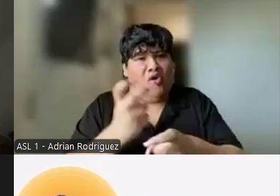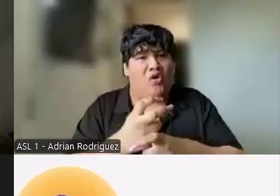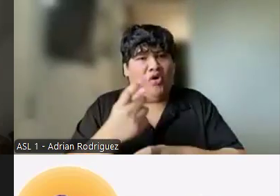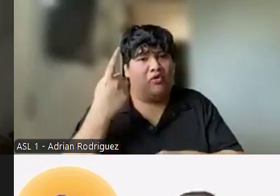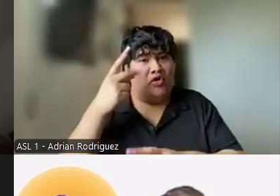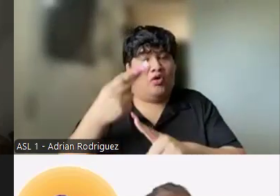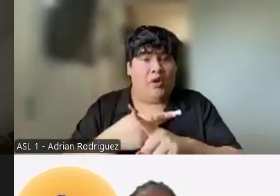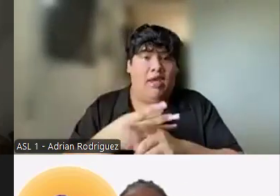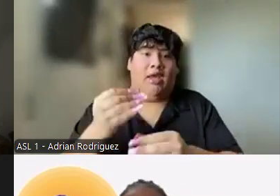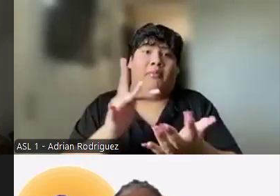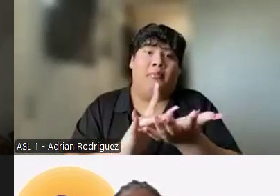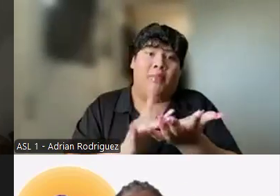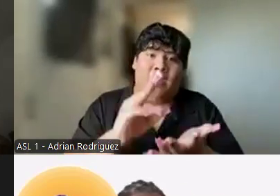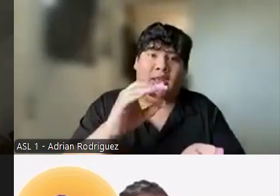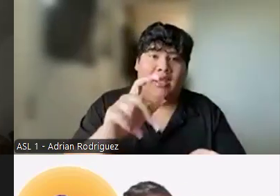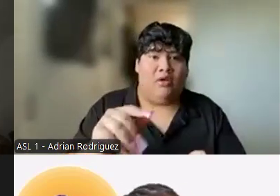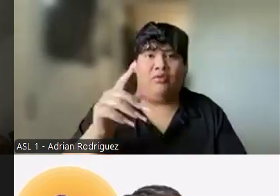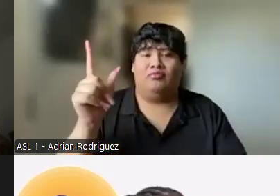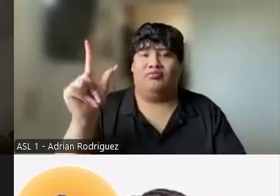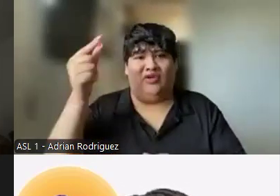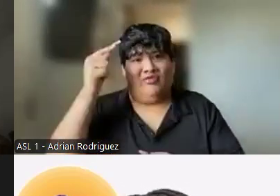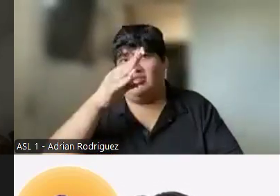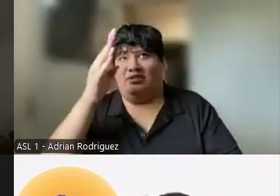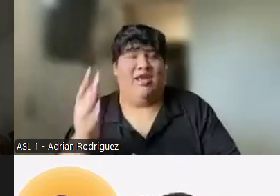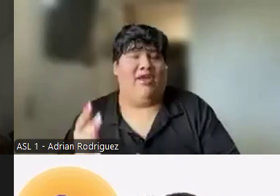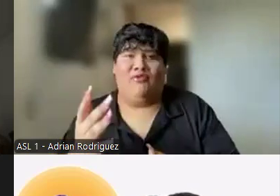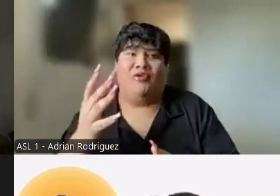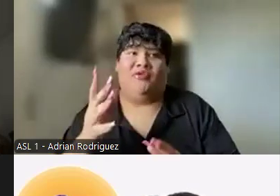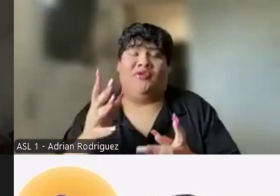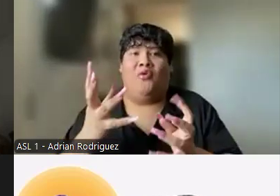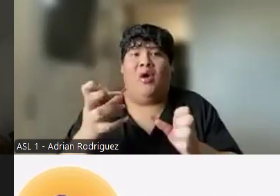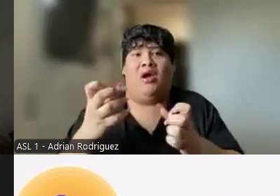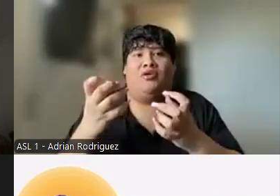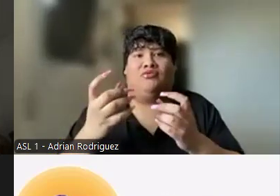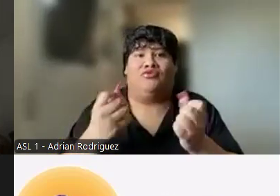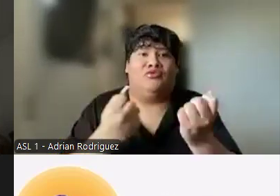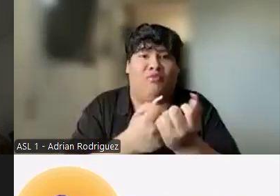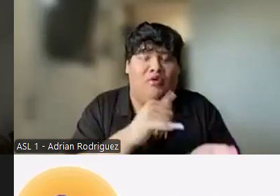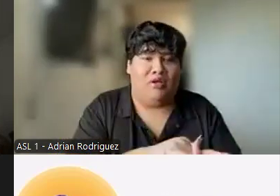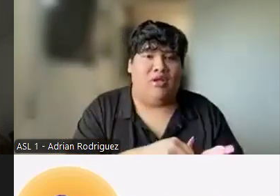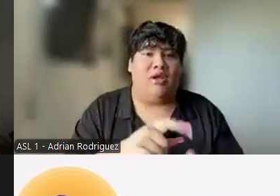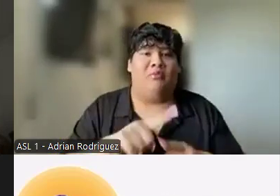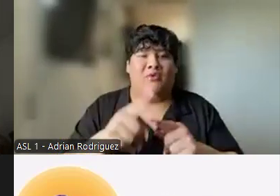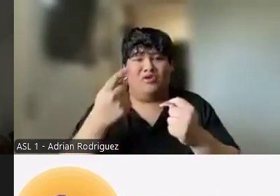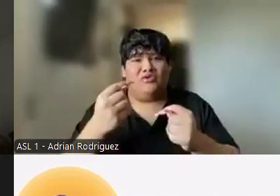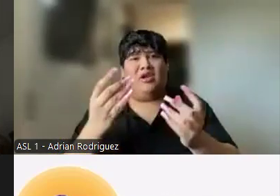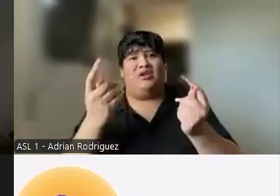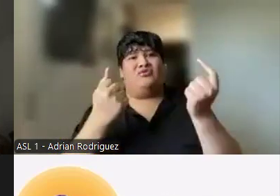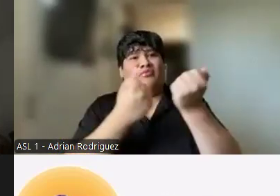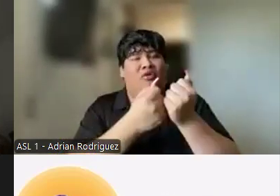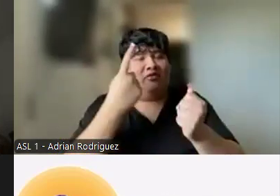in Medi-Cal, which never have existed before, and really kind of tested them, tried to break down the boundaries between health and